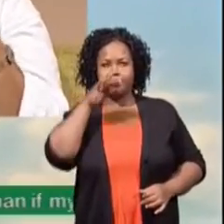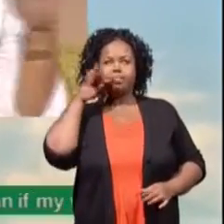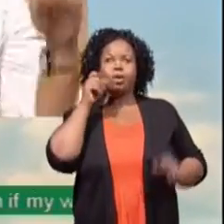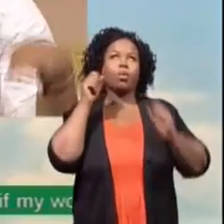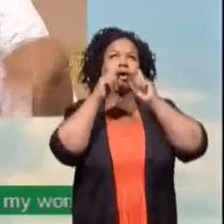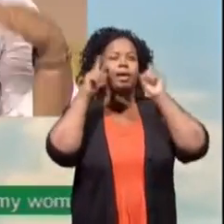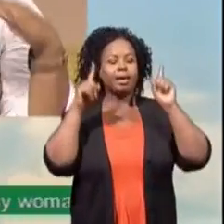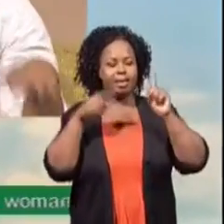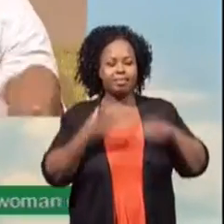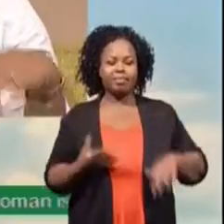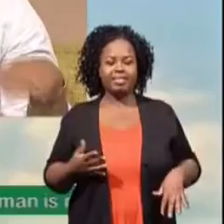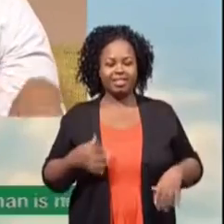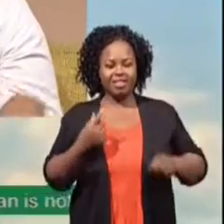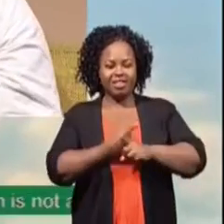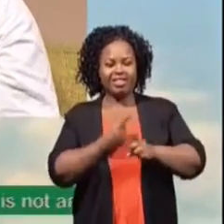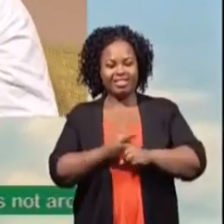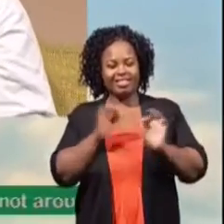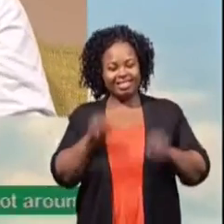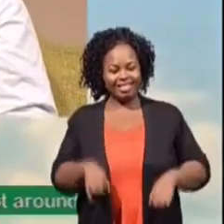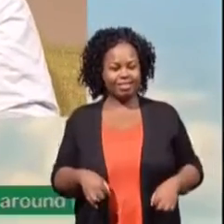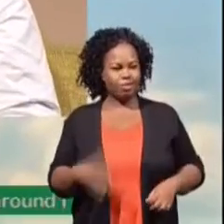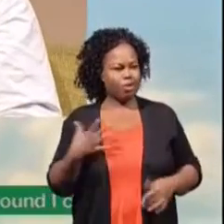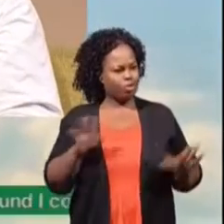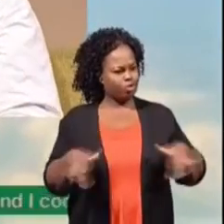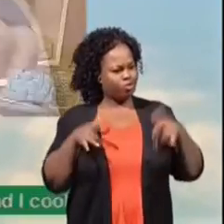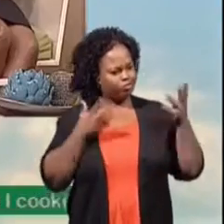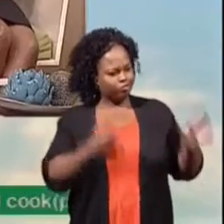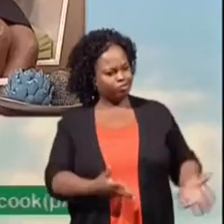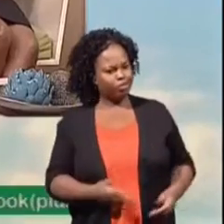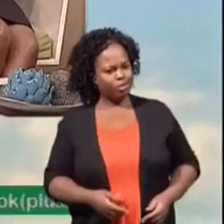then maqanda, then I wake up